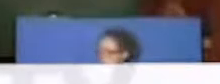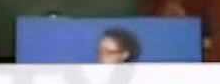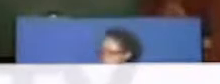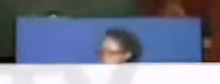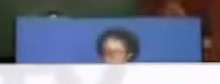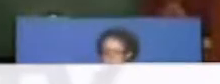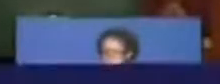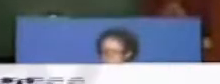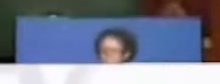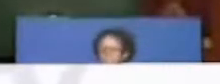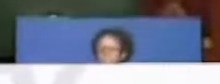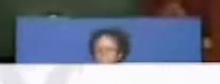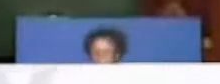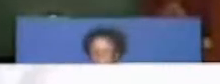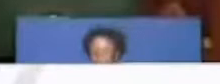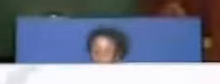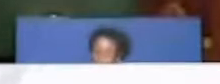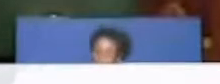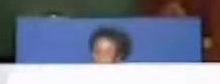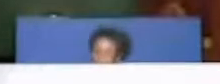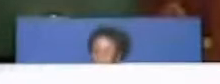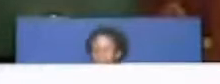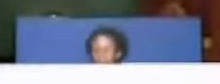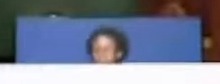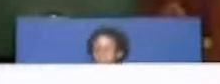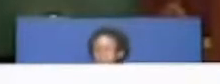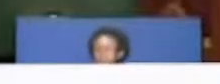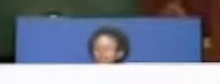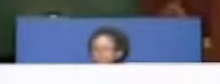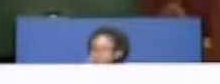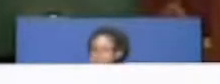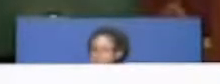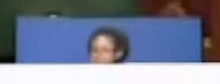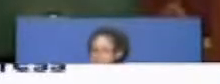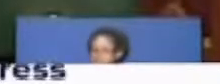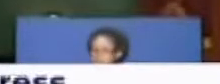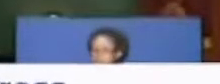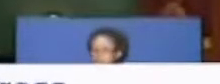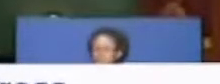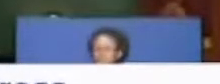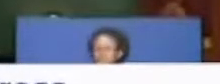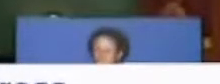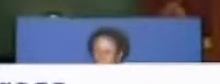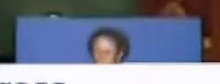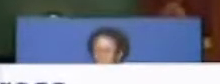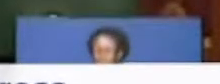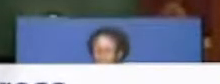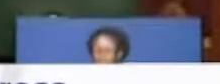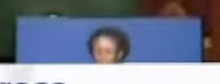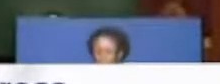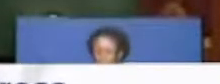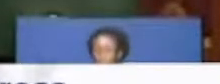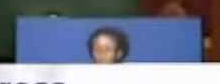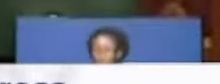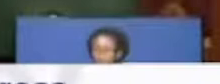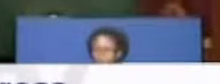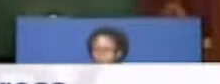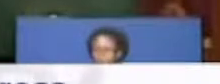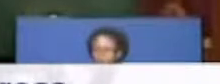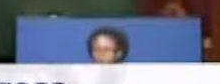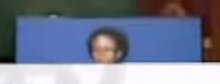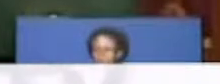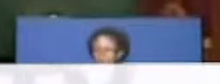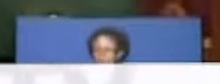The second intervention was in the sugar subsector, and I note with satisfaction that smoke is once again billowing in our public